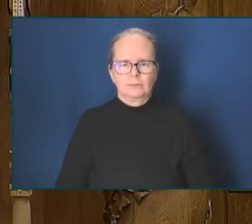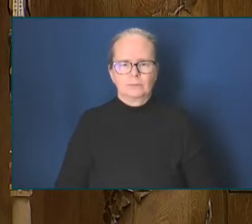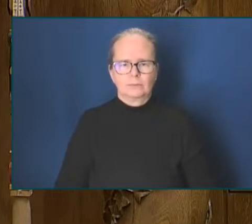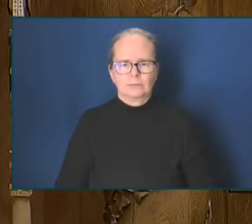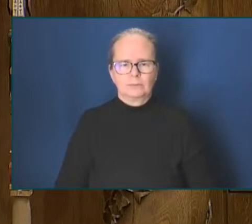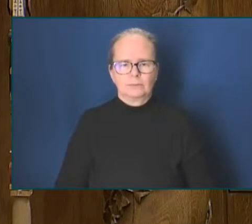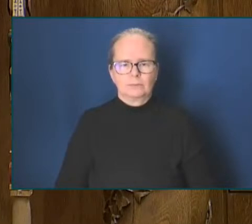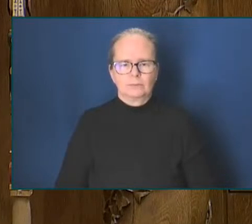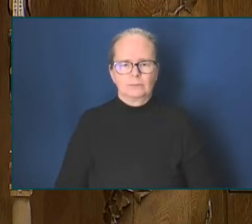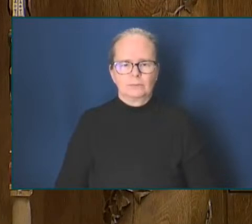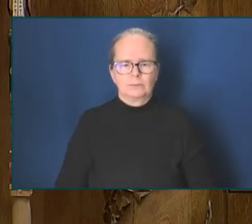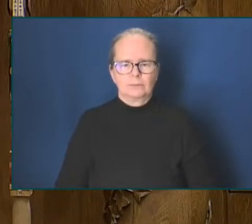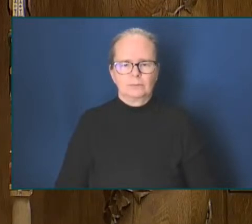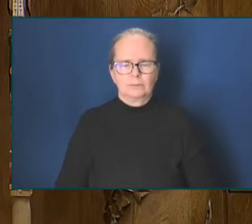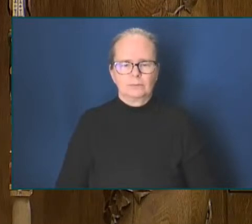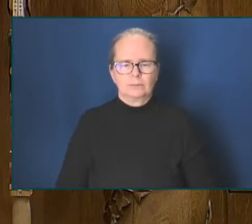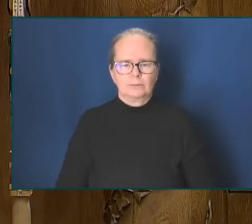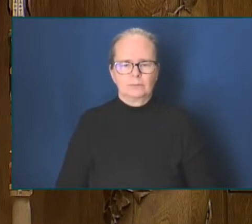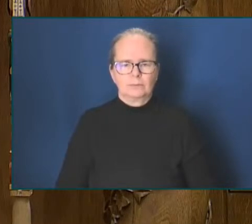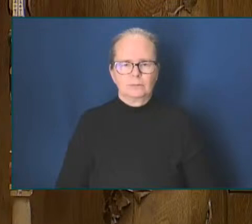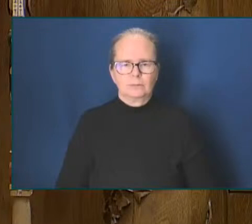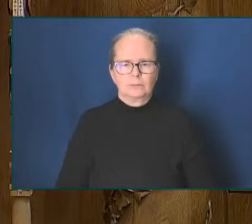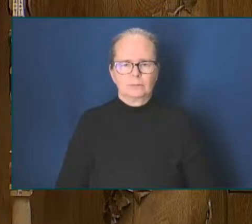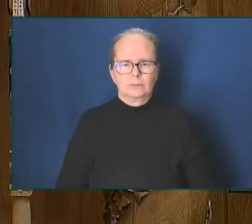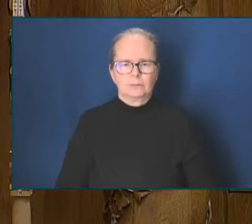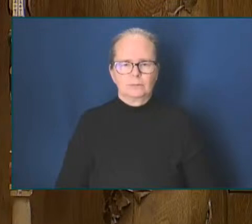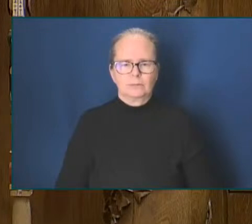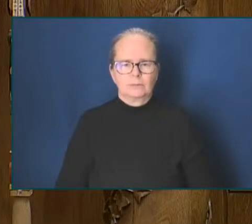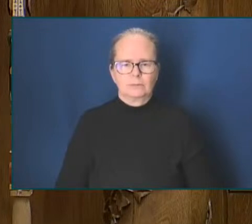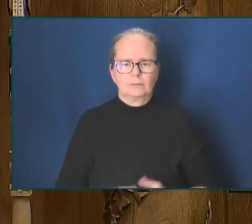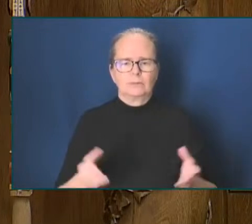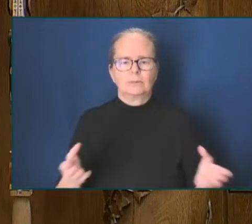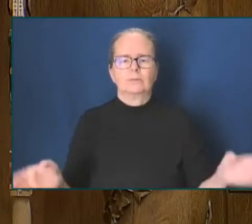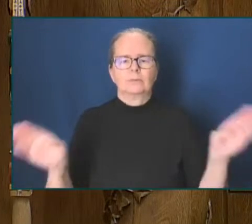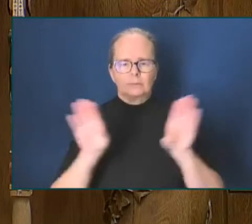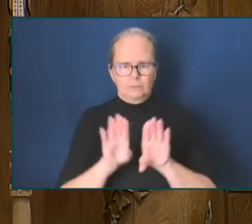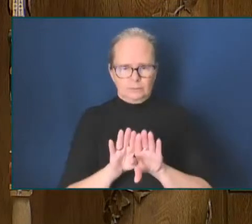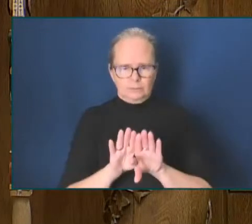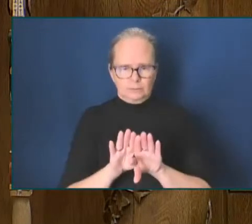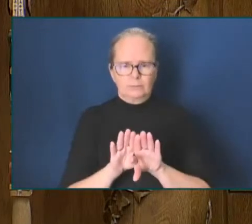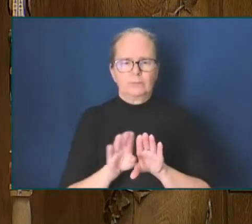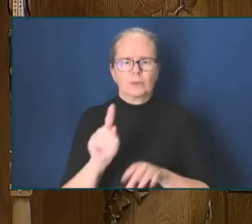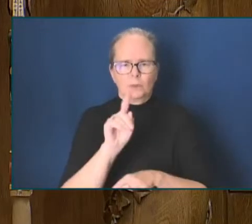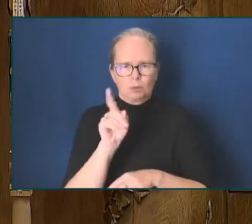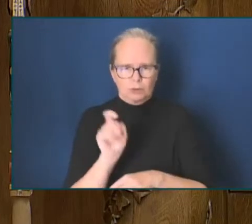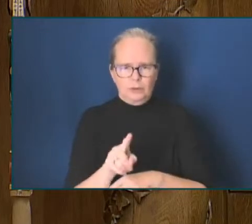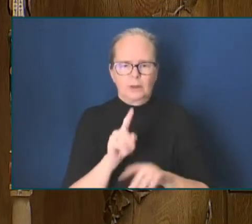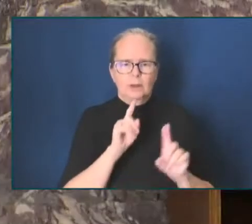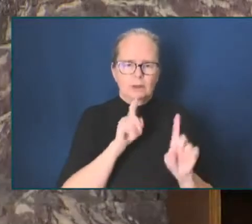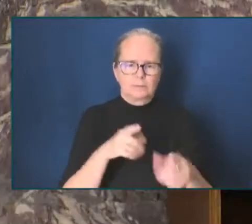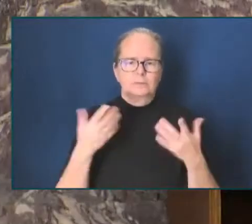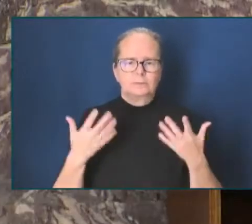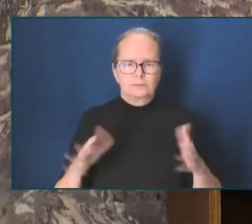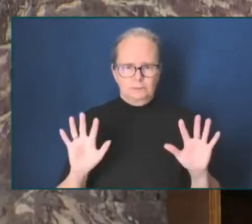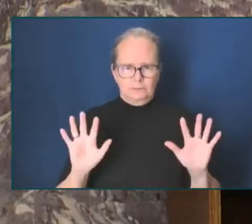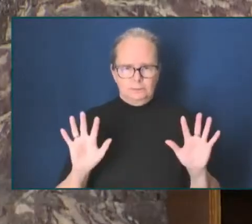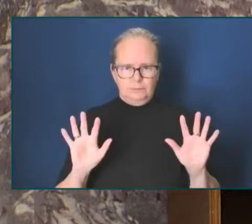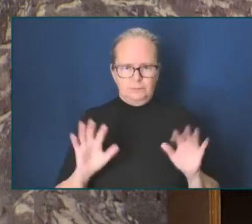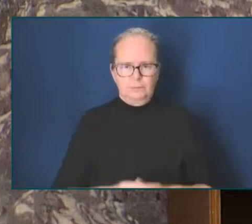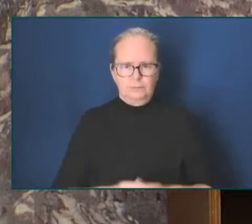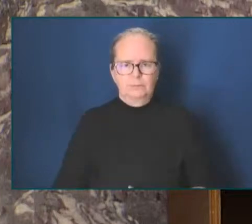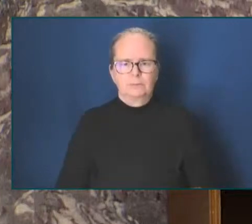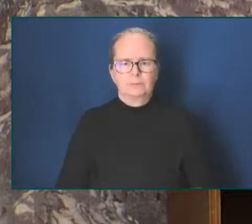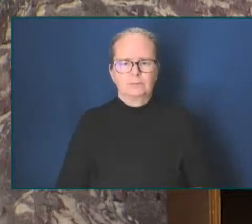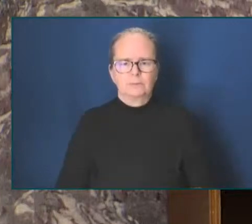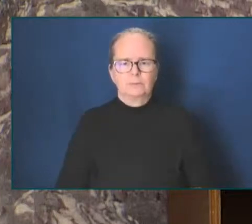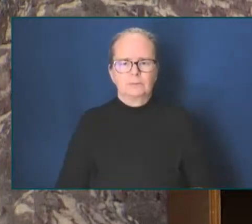The bell ends the question period. Member for West Vancouver Capilano. Thank you, Mr. Speaker. I rise on a point of privilege,